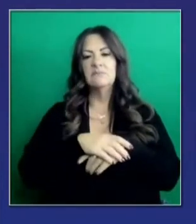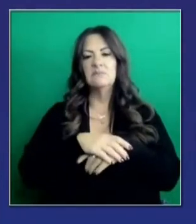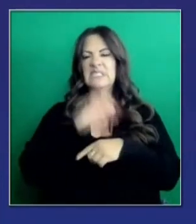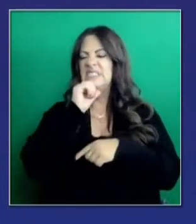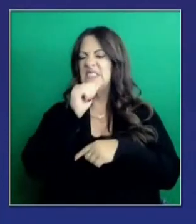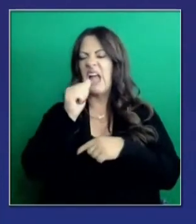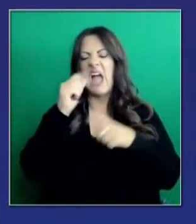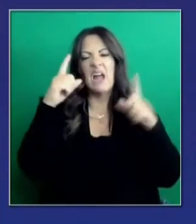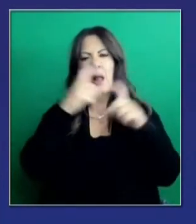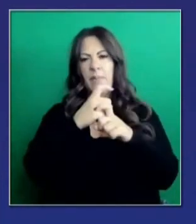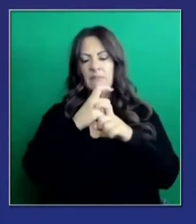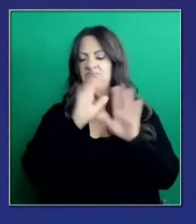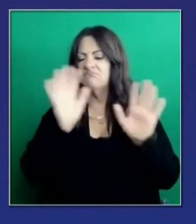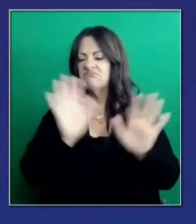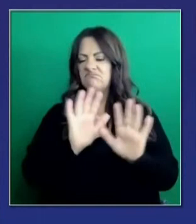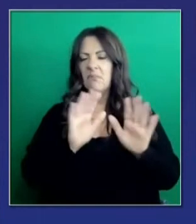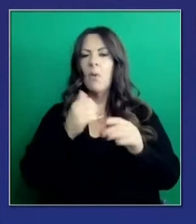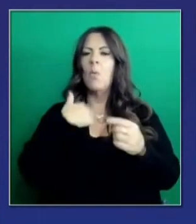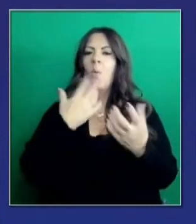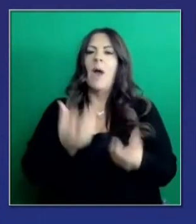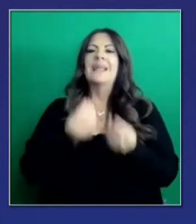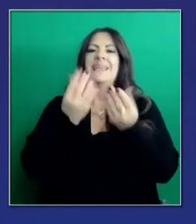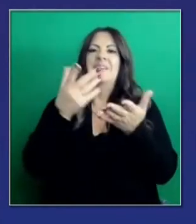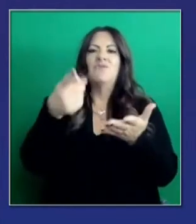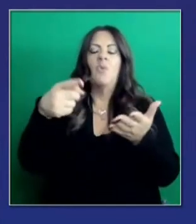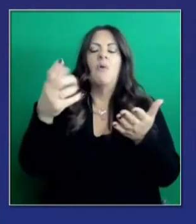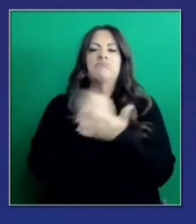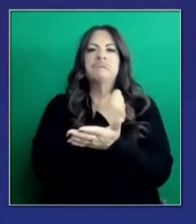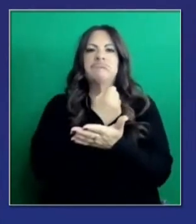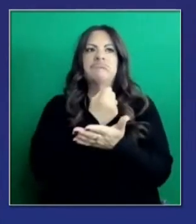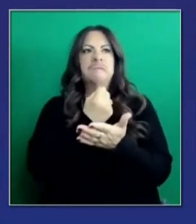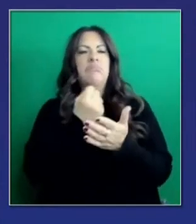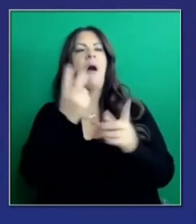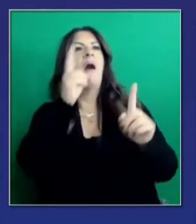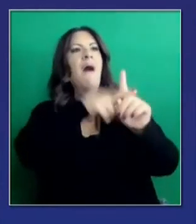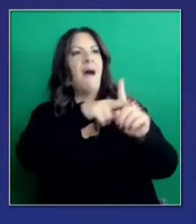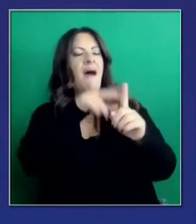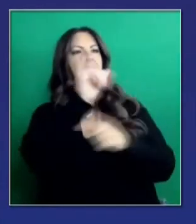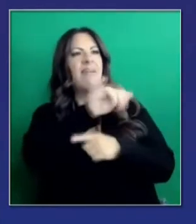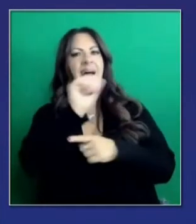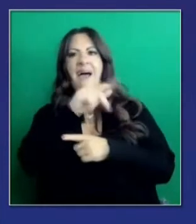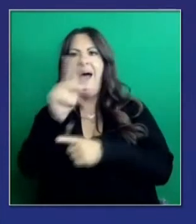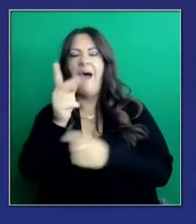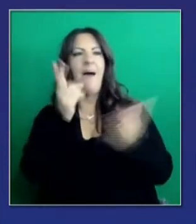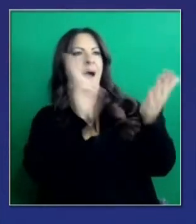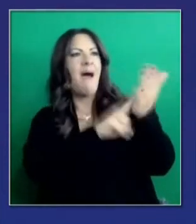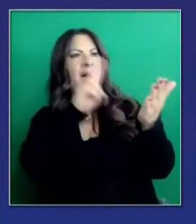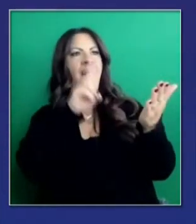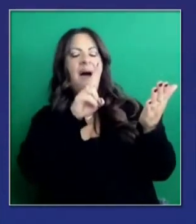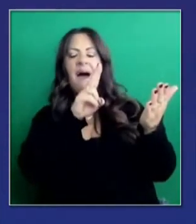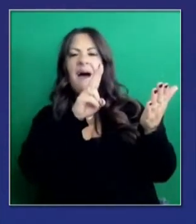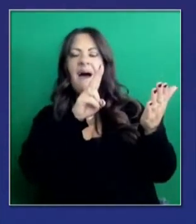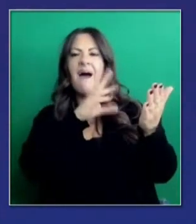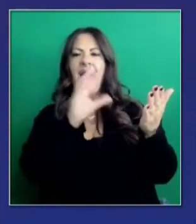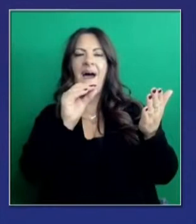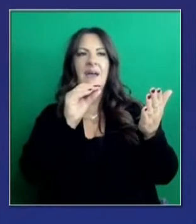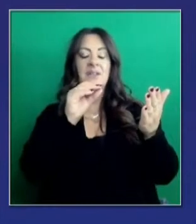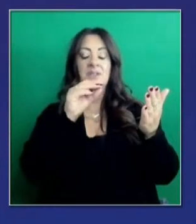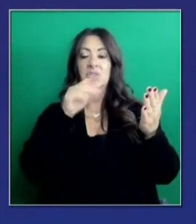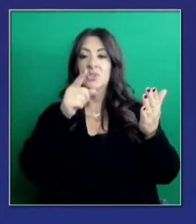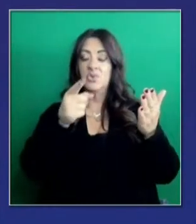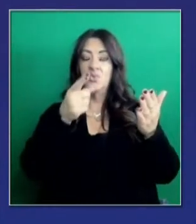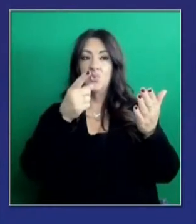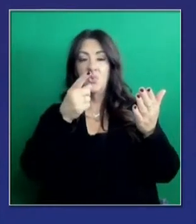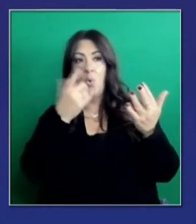you the opportunity to sign up on this app, the My Turn platform. You sign up, you get notified via text or email when it's